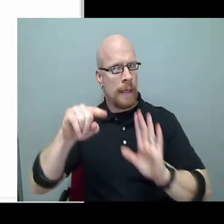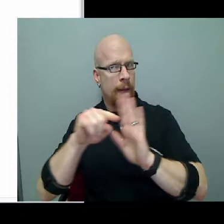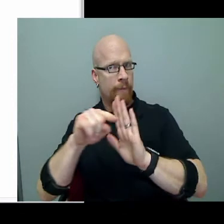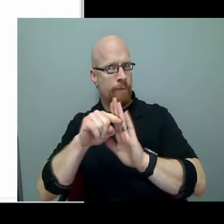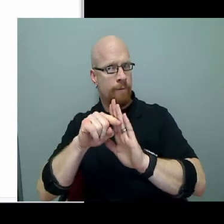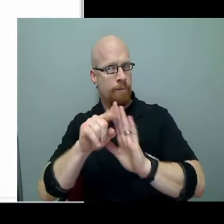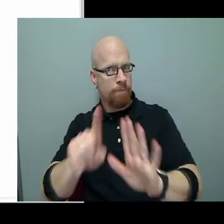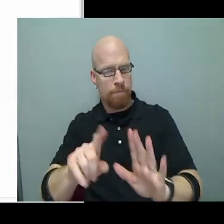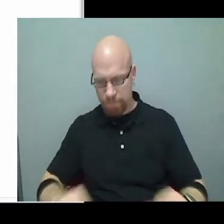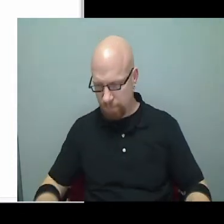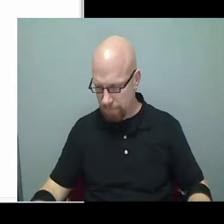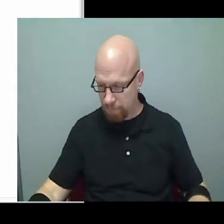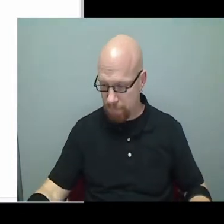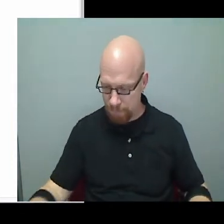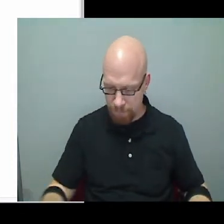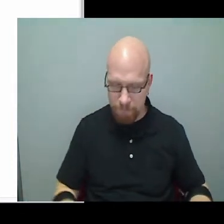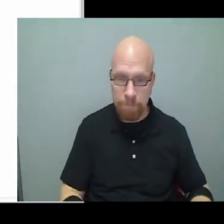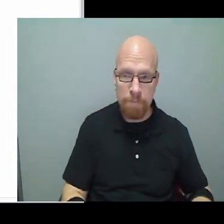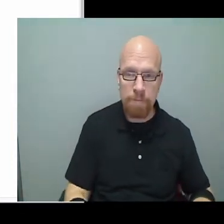negative answer.